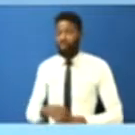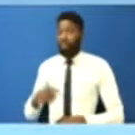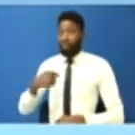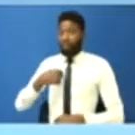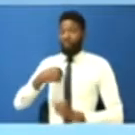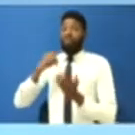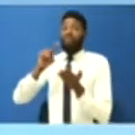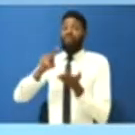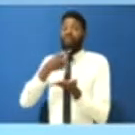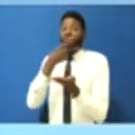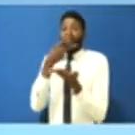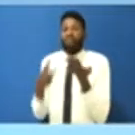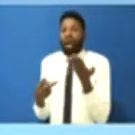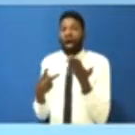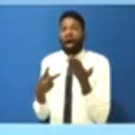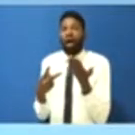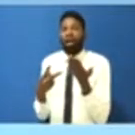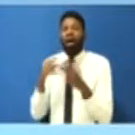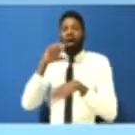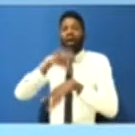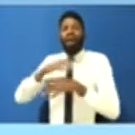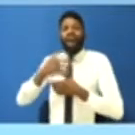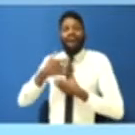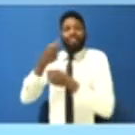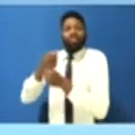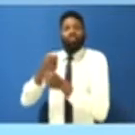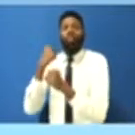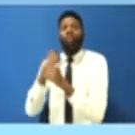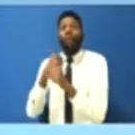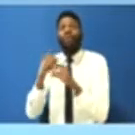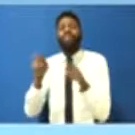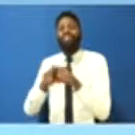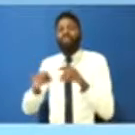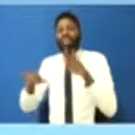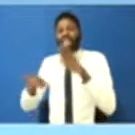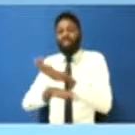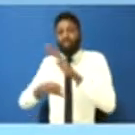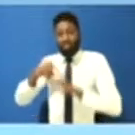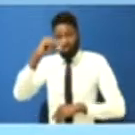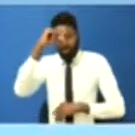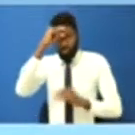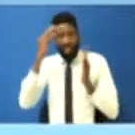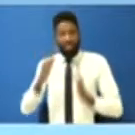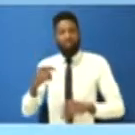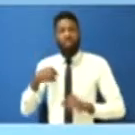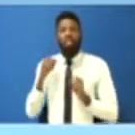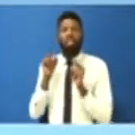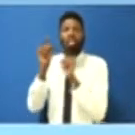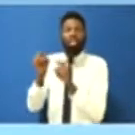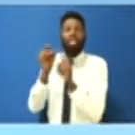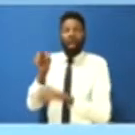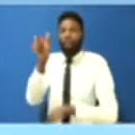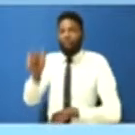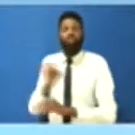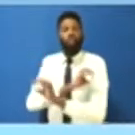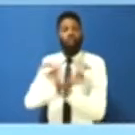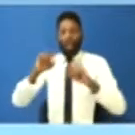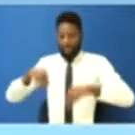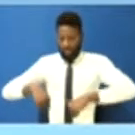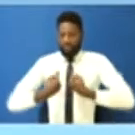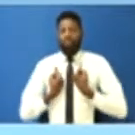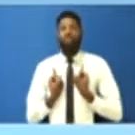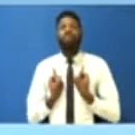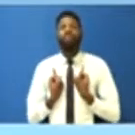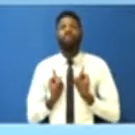the trust to deliver my mandate as deputy governor i never blamed anybody i blamed myself and i